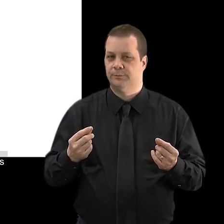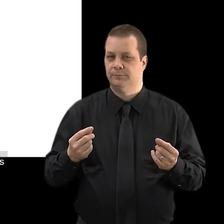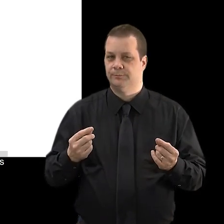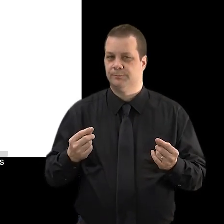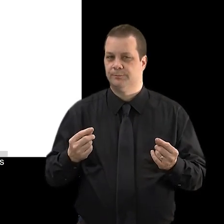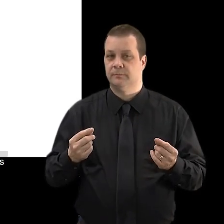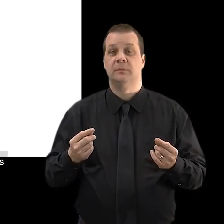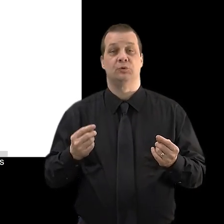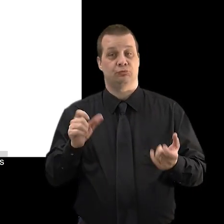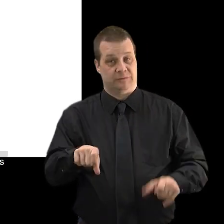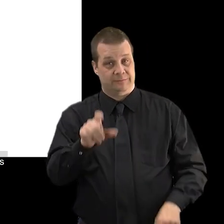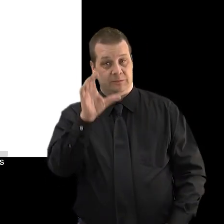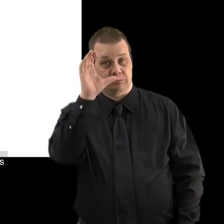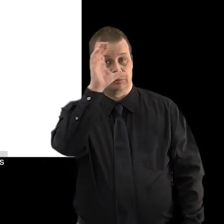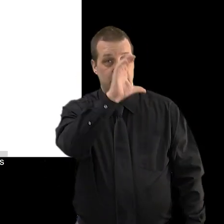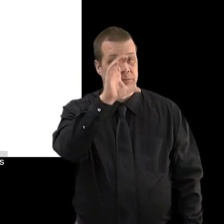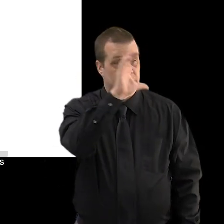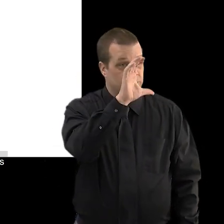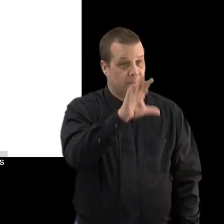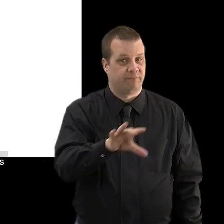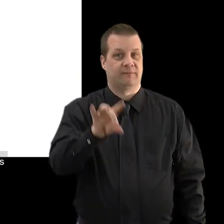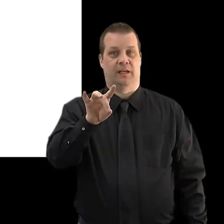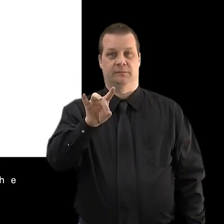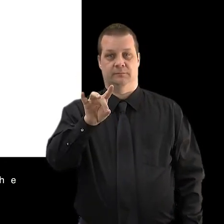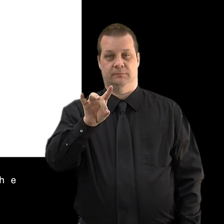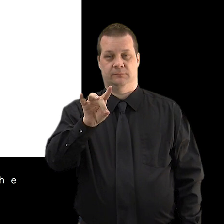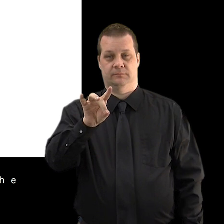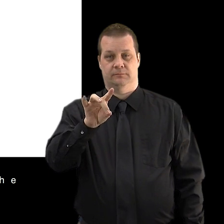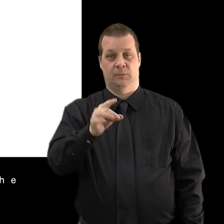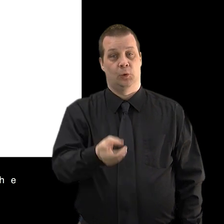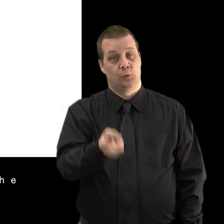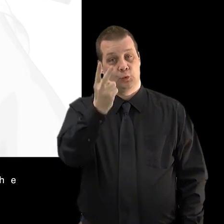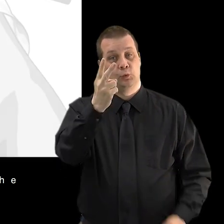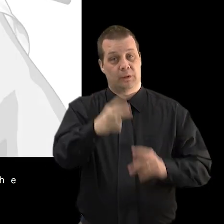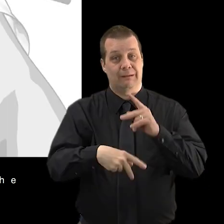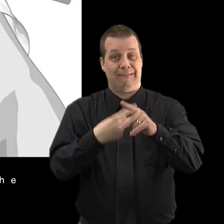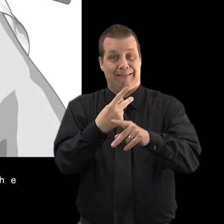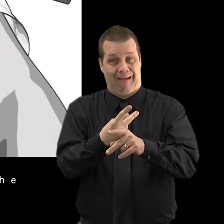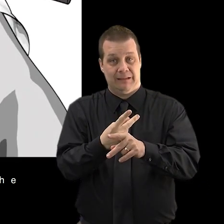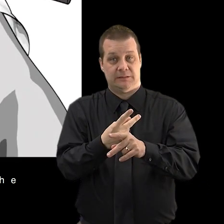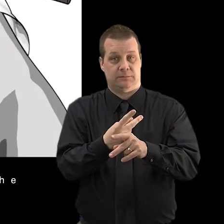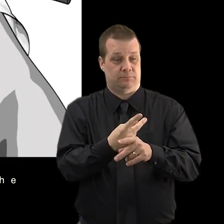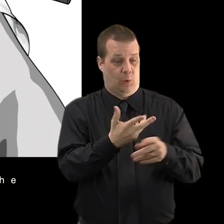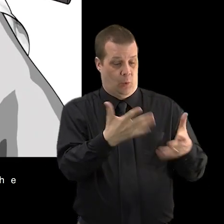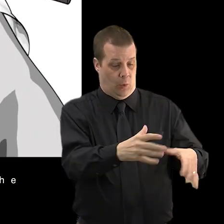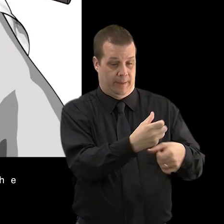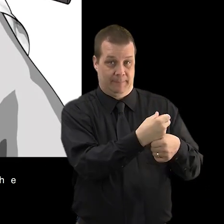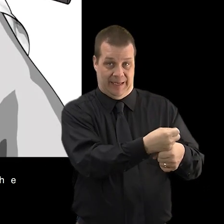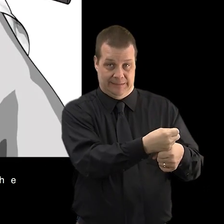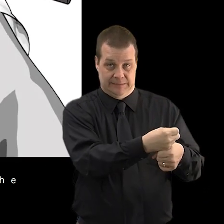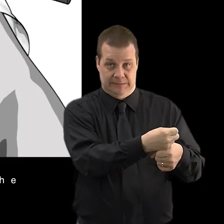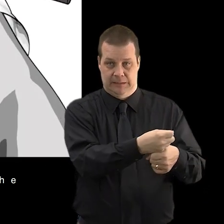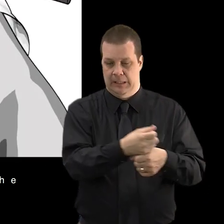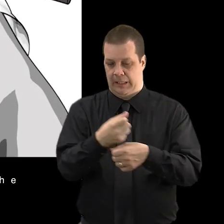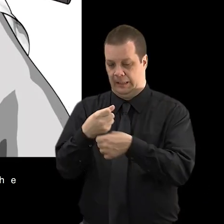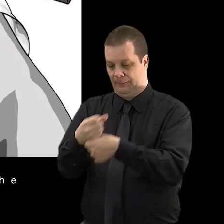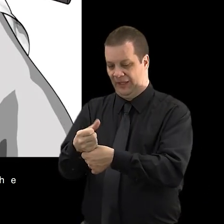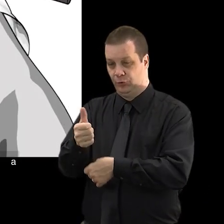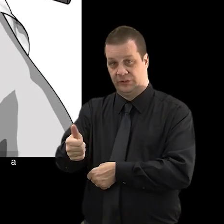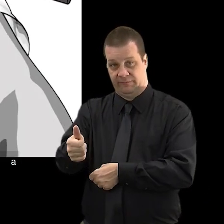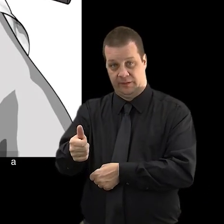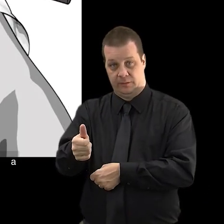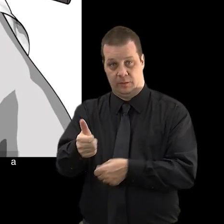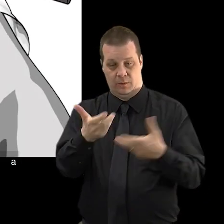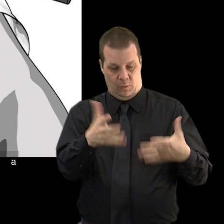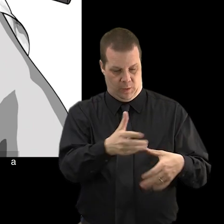make one. Two basic types of tourniquets are out there: commercial and makeshift. Commercial tourniquets are the